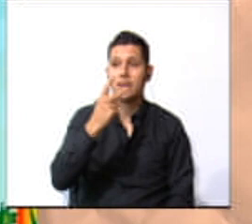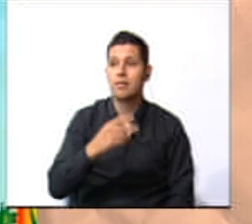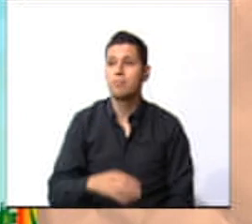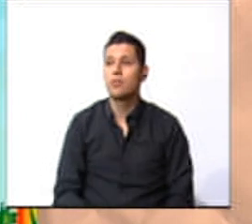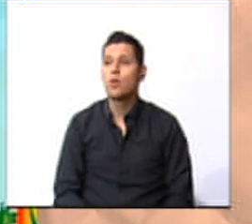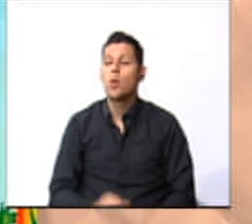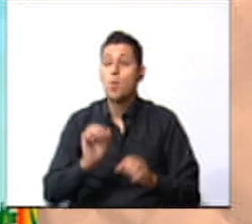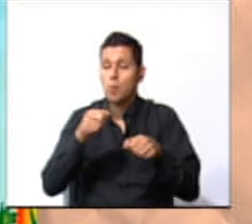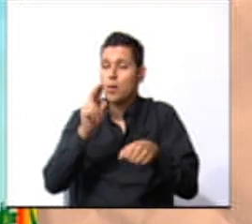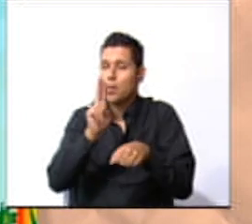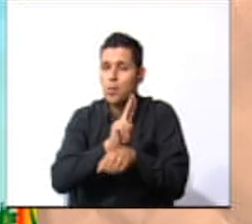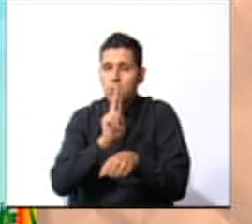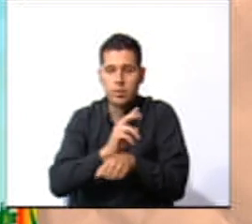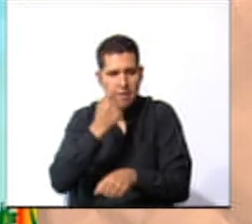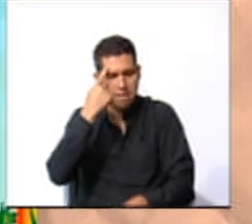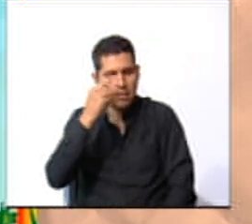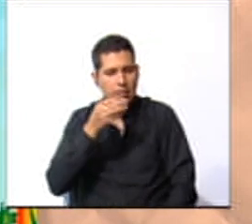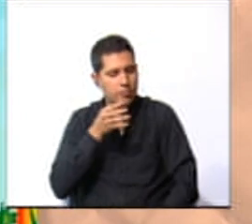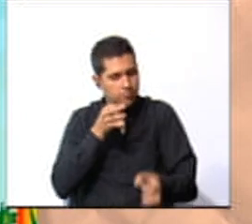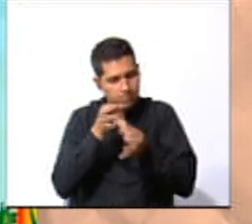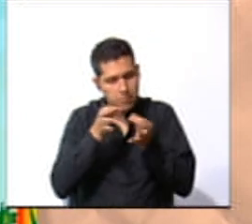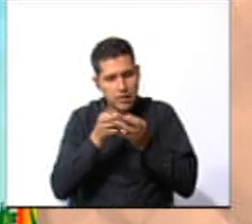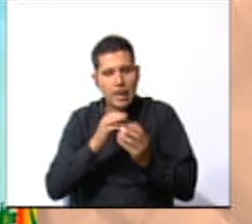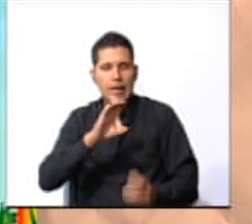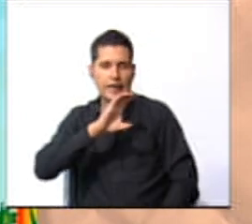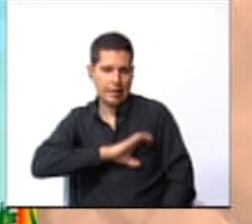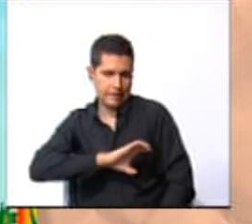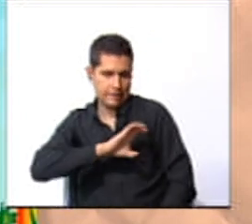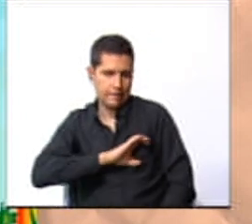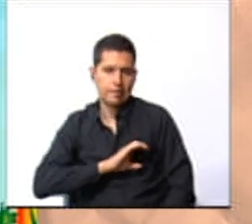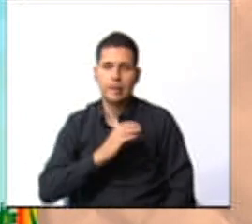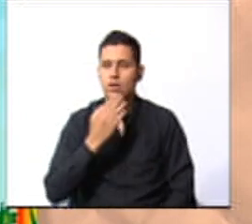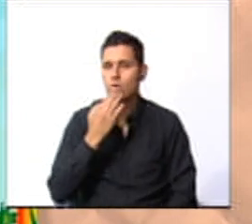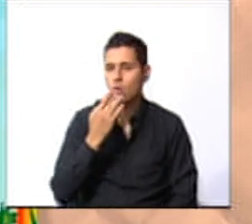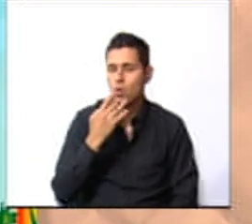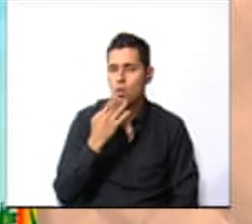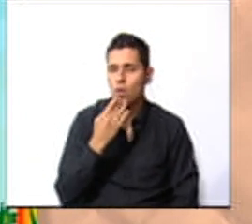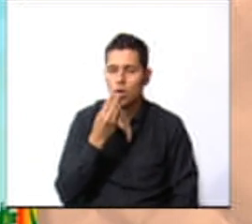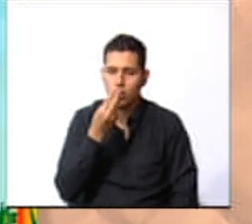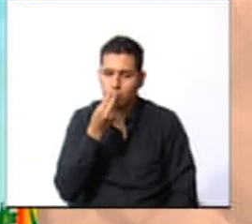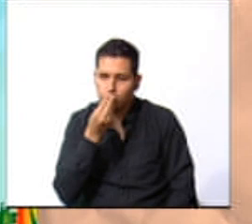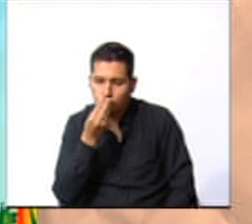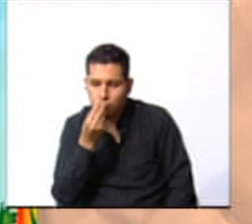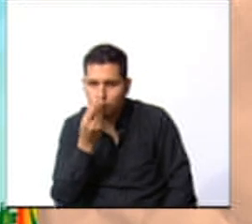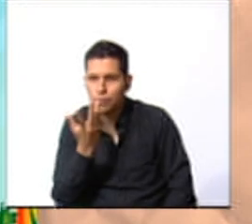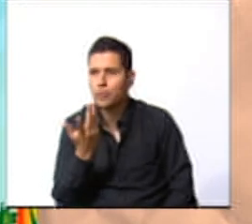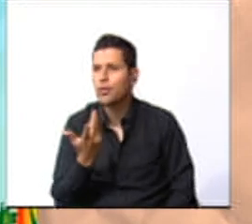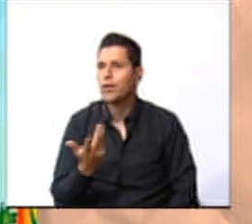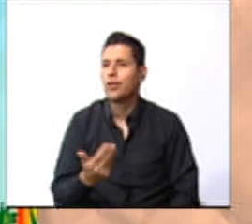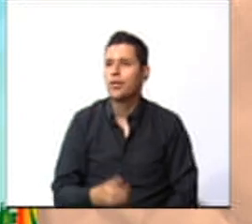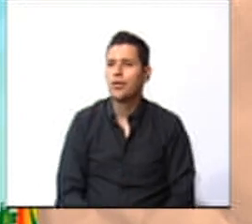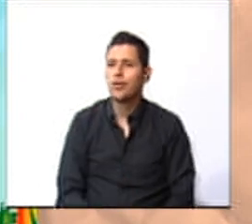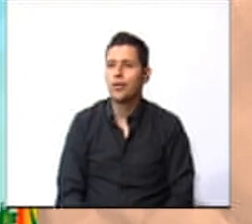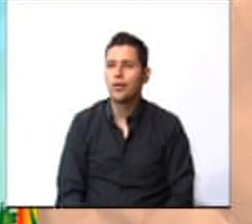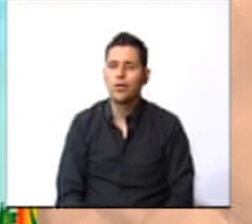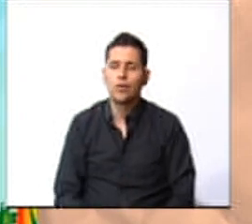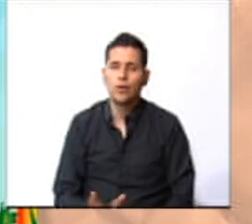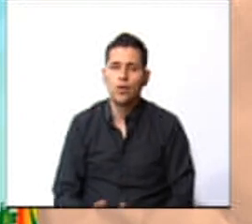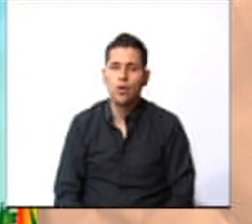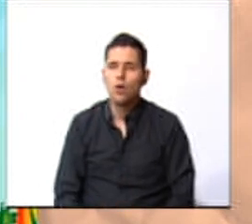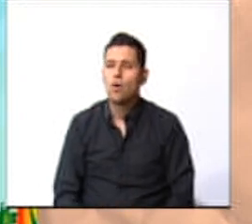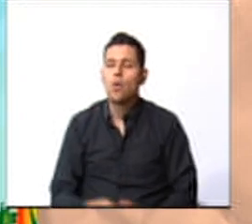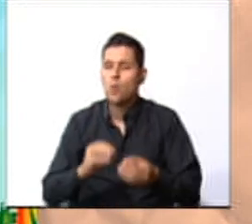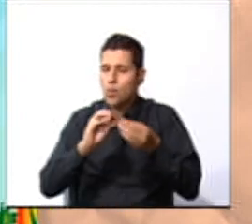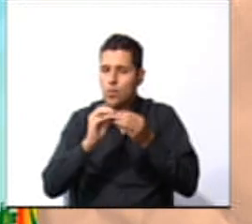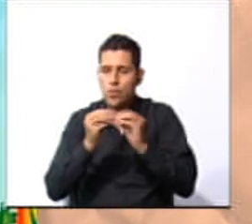used to describe quality, color, size, shape, and number